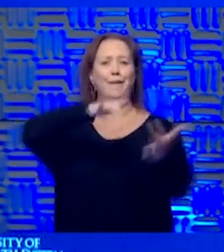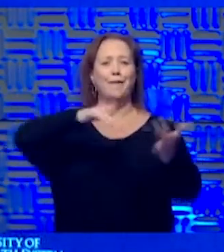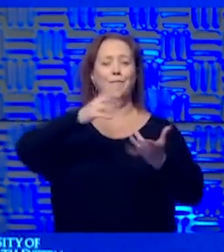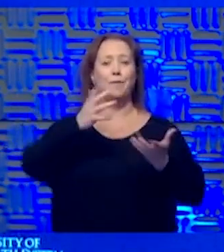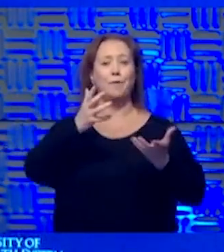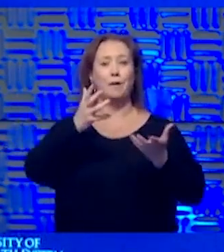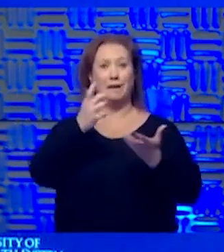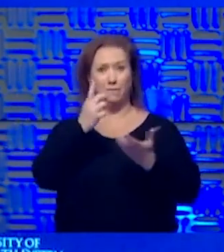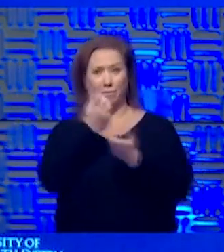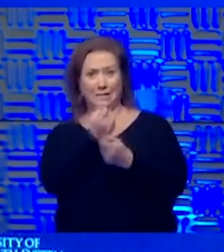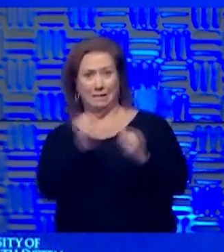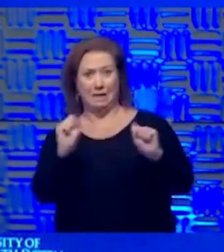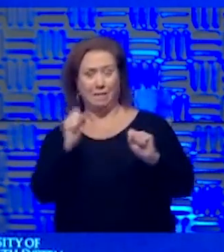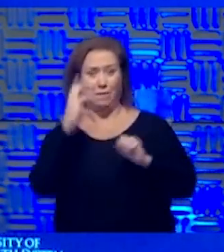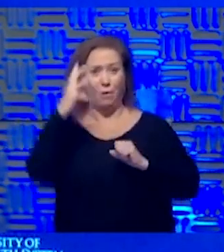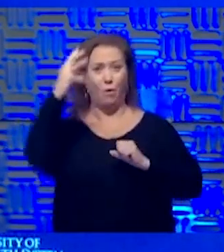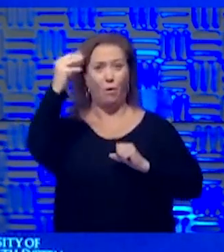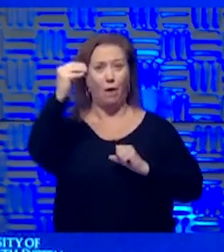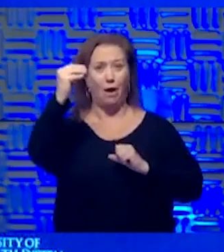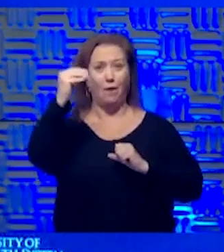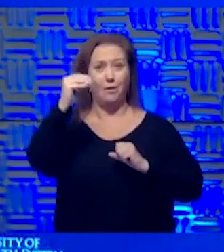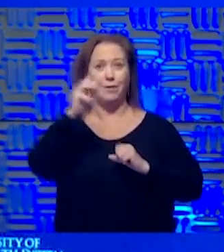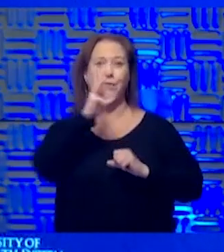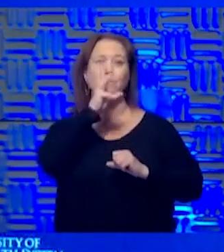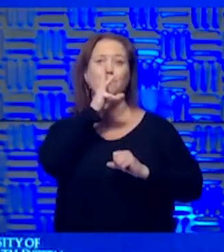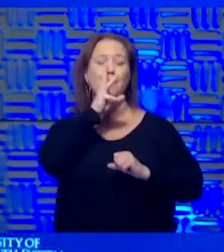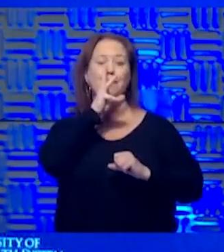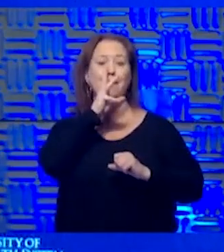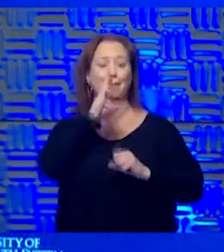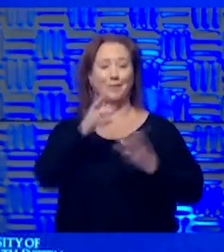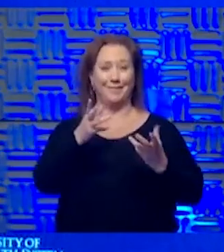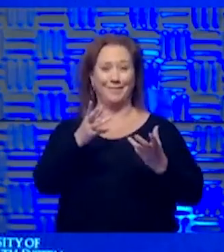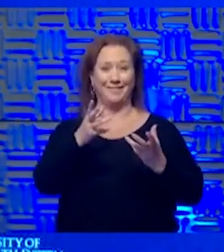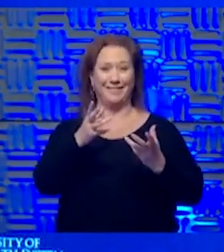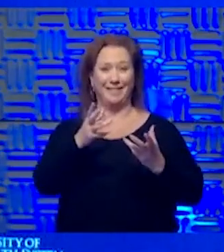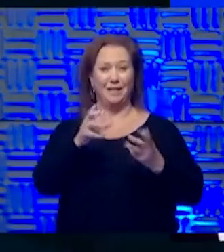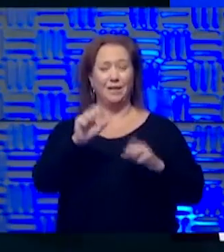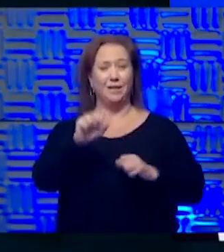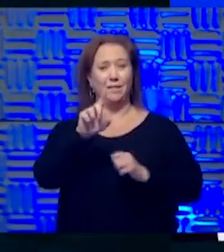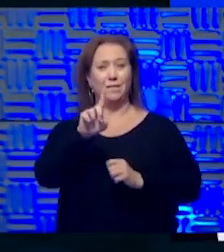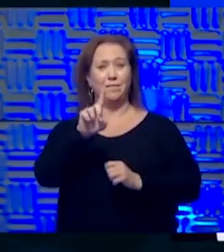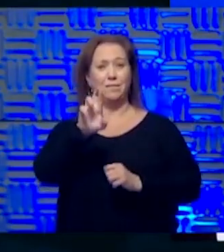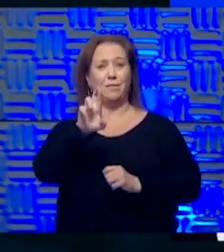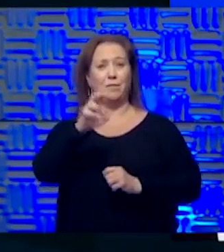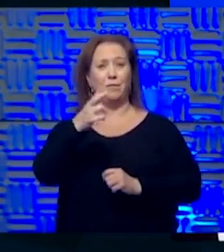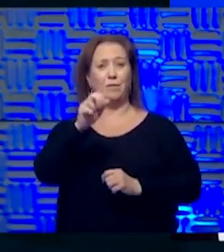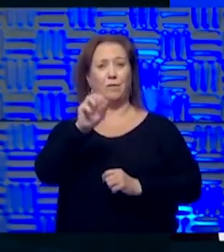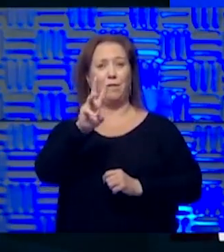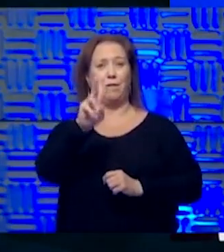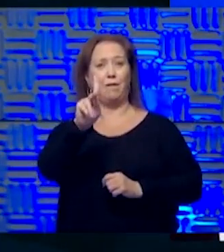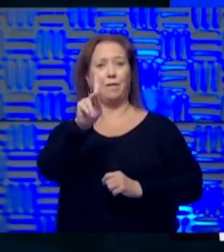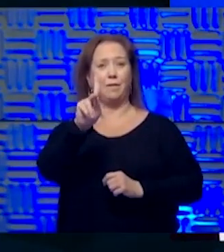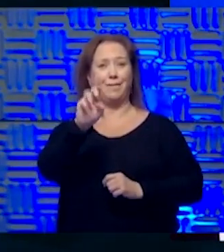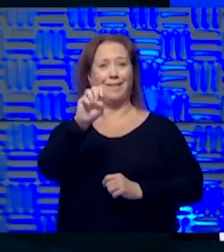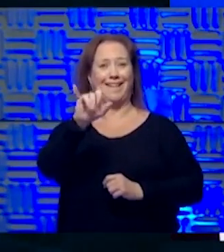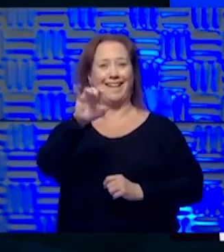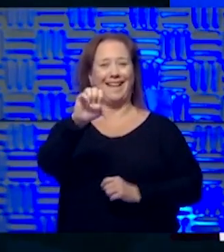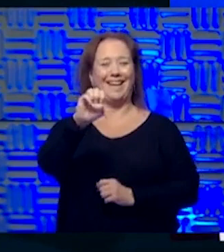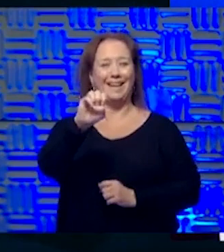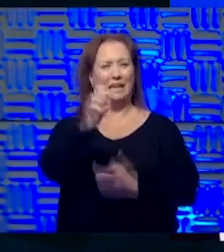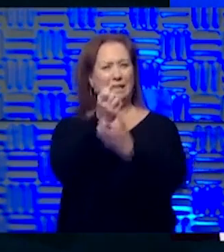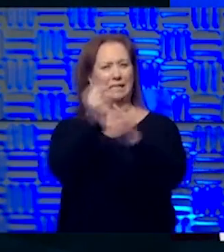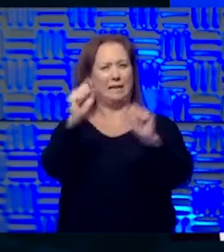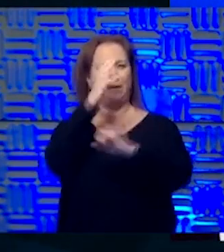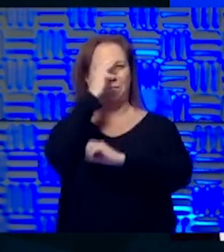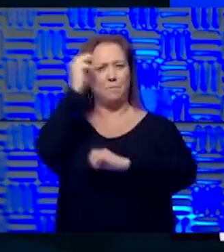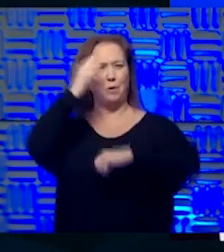know, is it safe to go back into the water, Hawkeye? So lead us off. First of all, how are things going here, and what do you think about the safety of